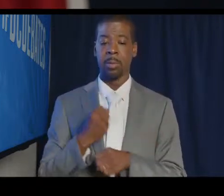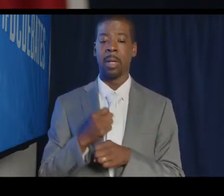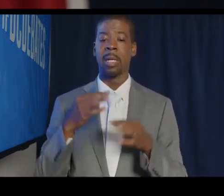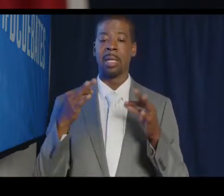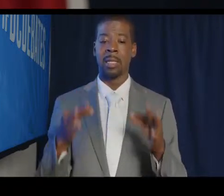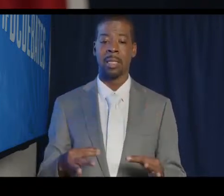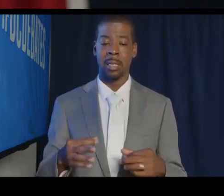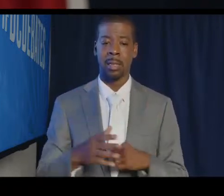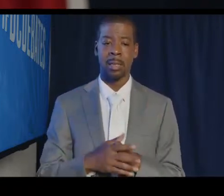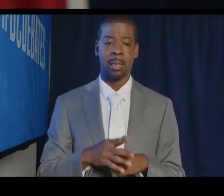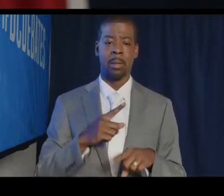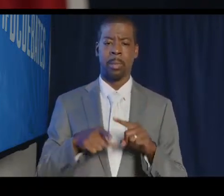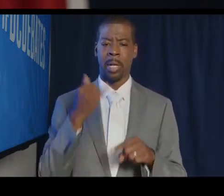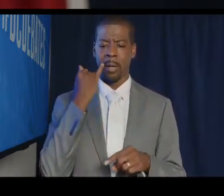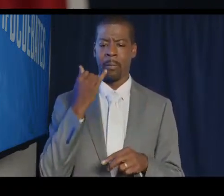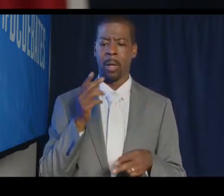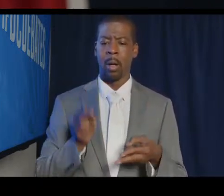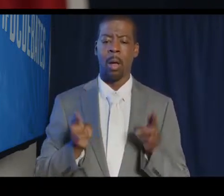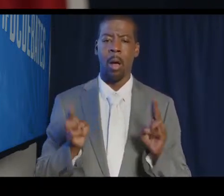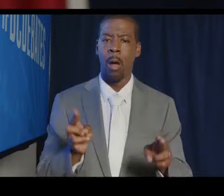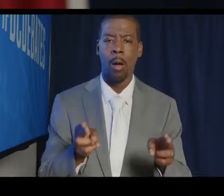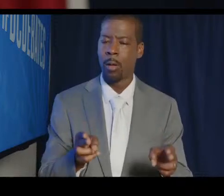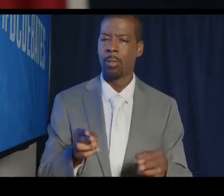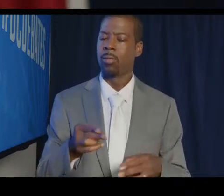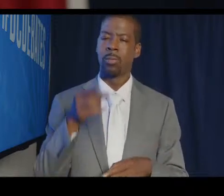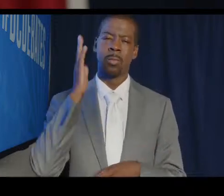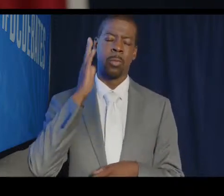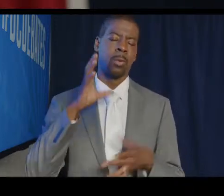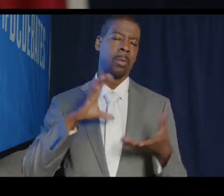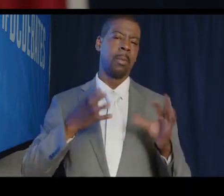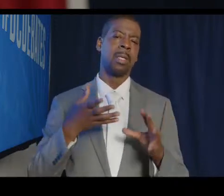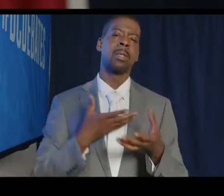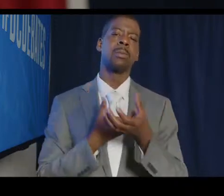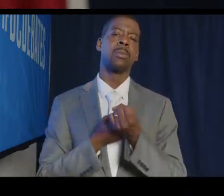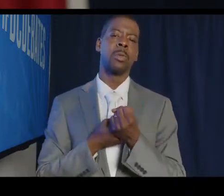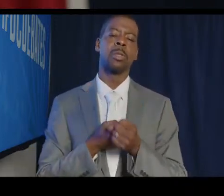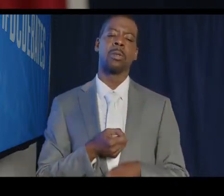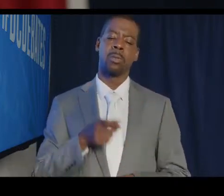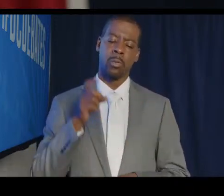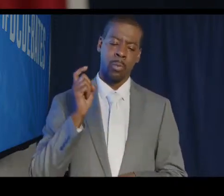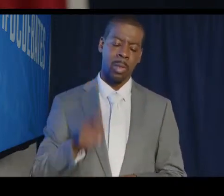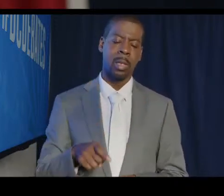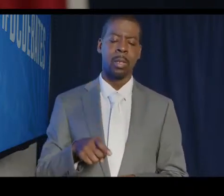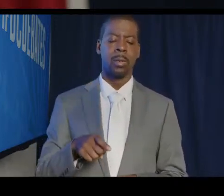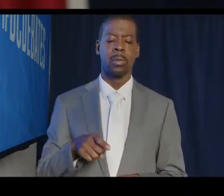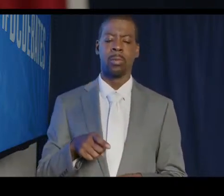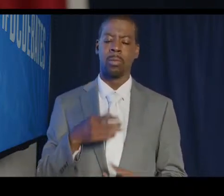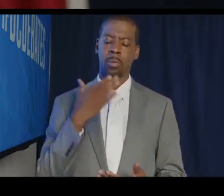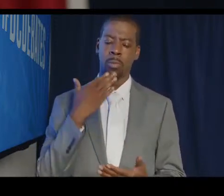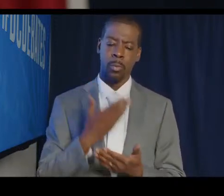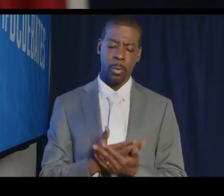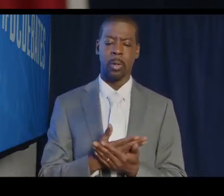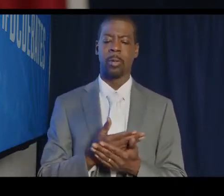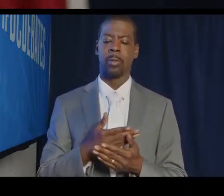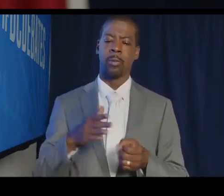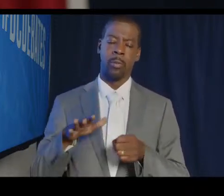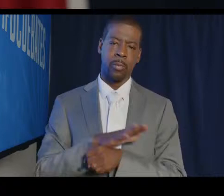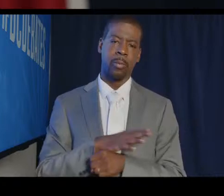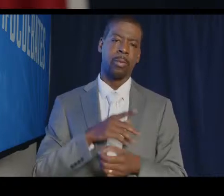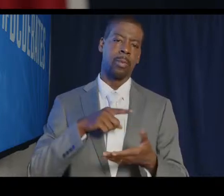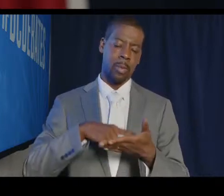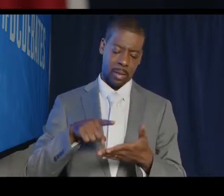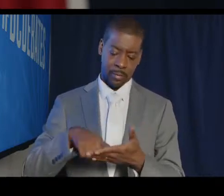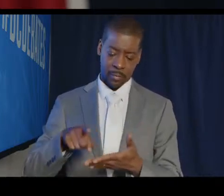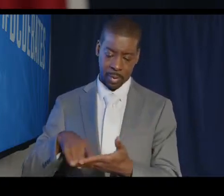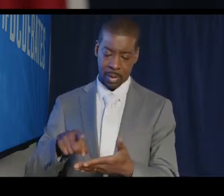hurt trust because residents won't believe the outcome. We also need to be very, very conscious and honest about the fact that